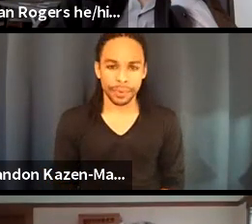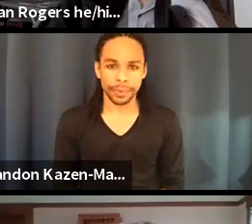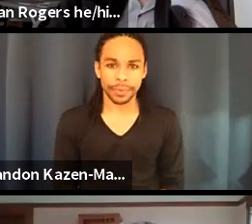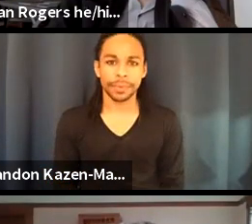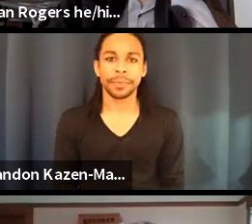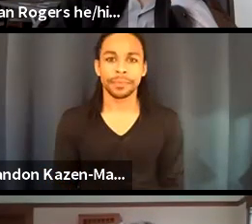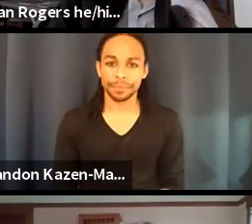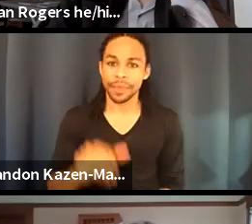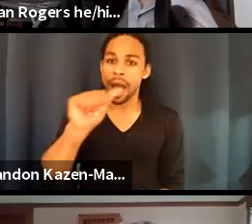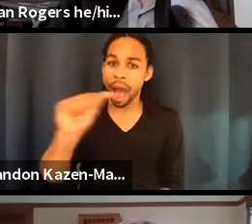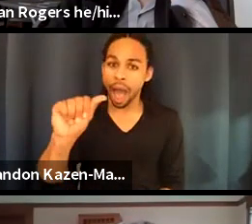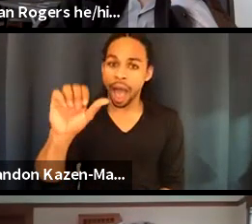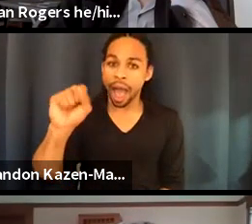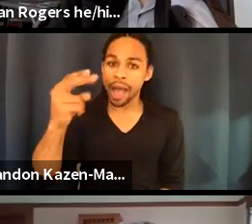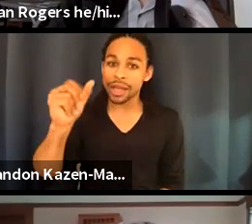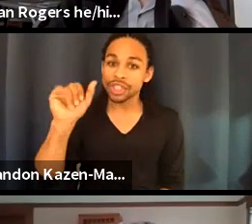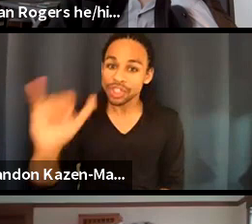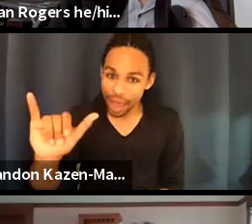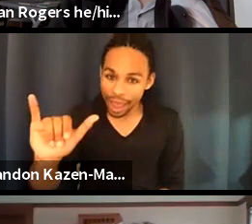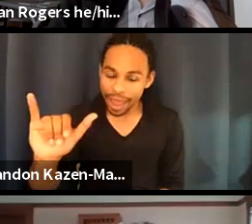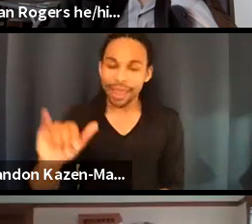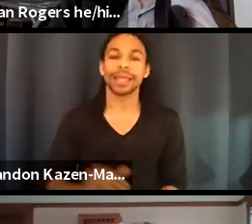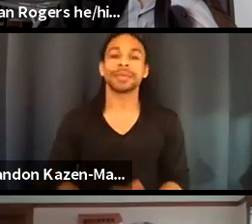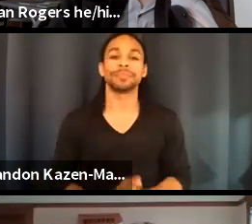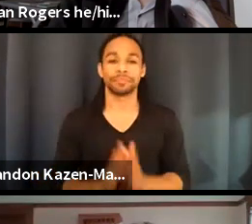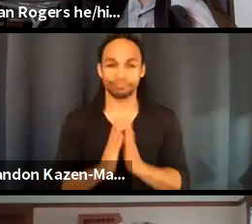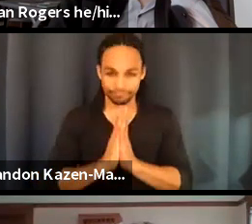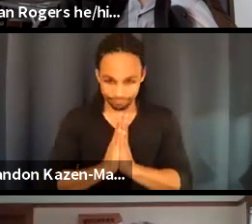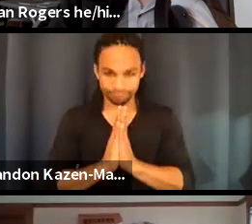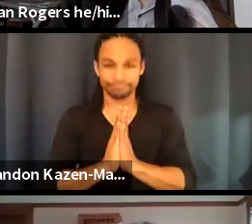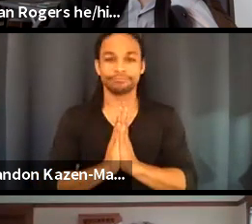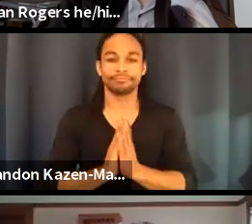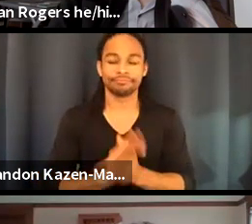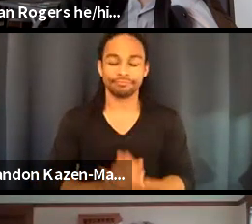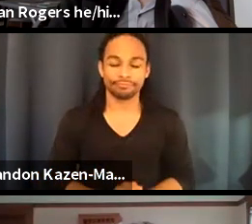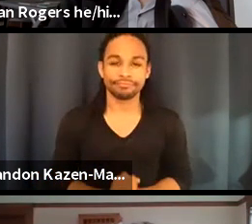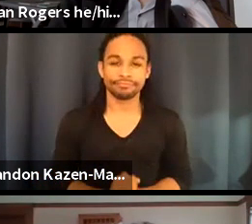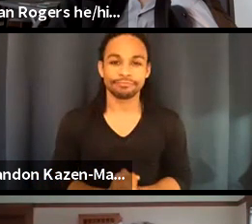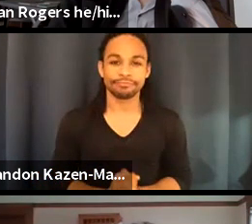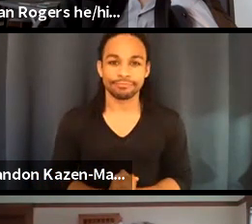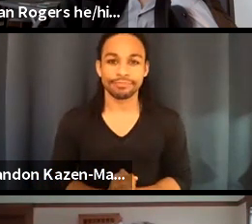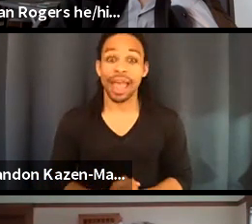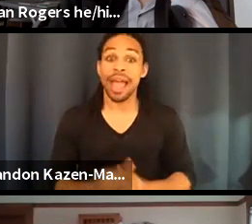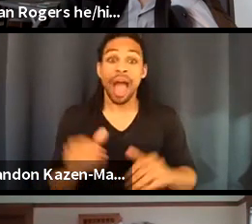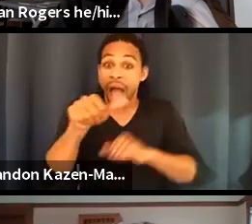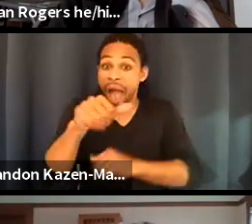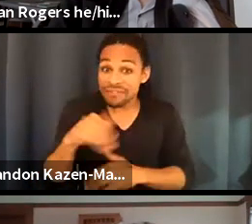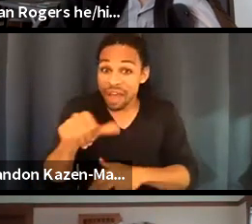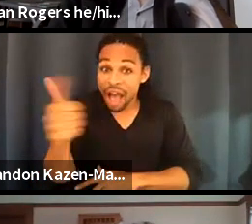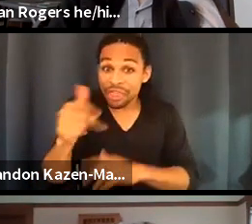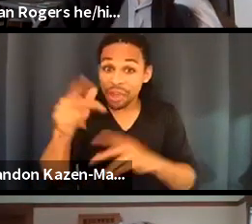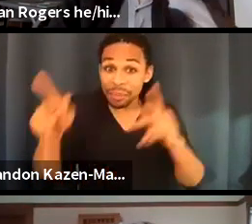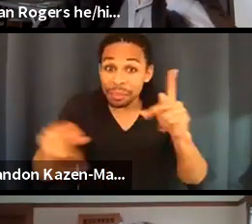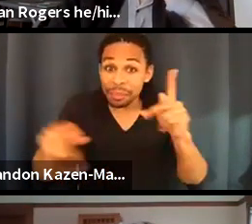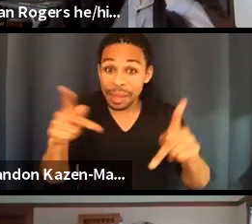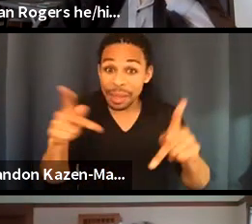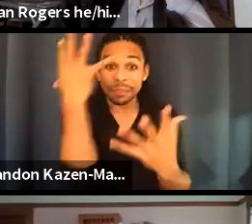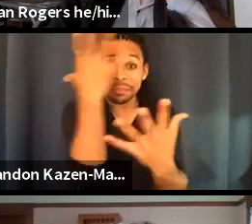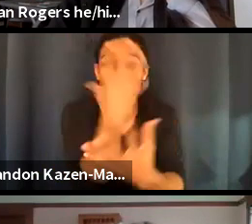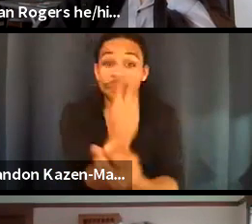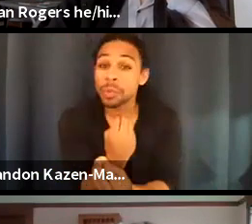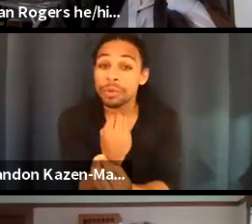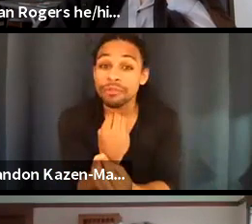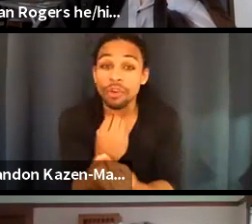Ashe. There are a lot of other folks' beautiful faces on the screen with me, and I'd like to pass it off to them.